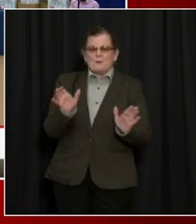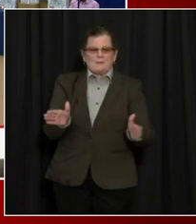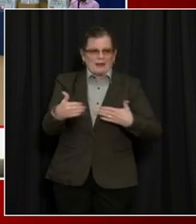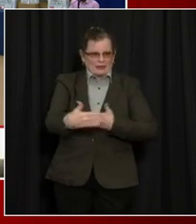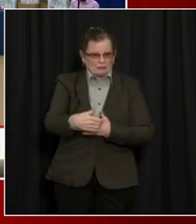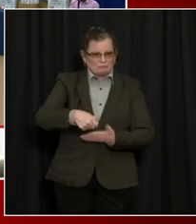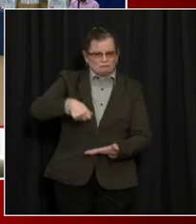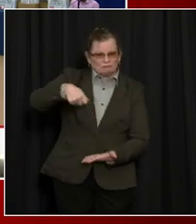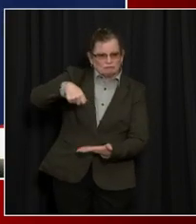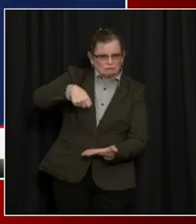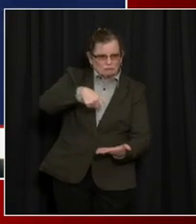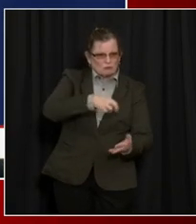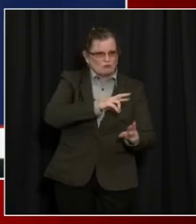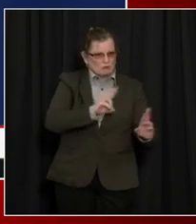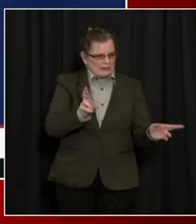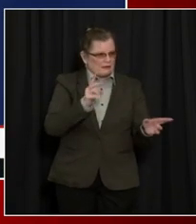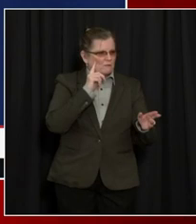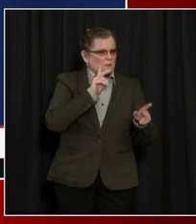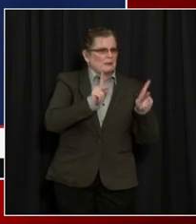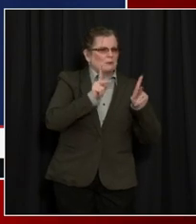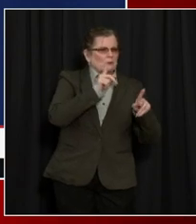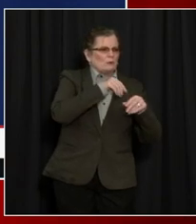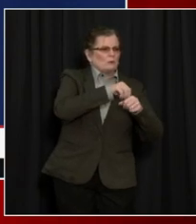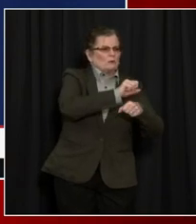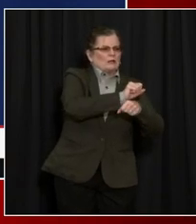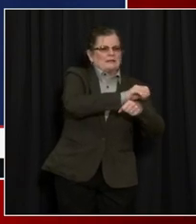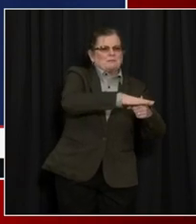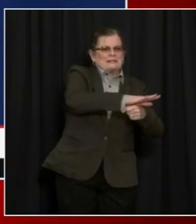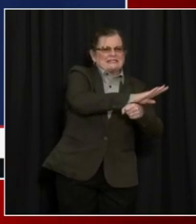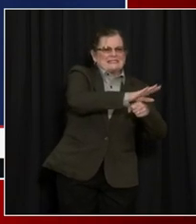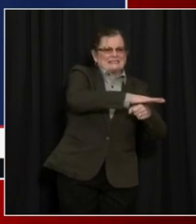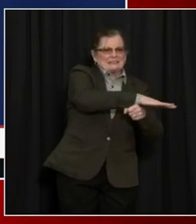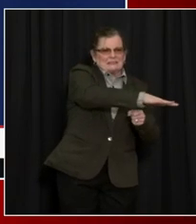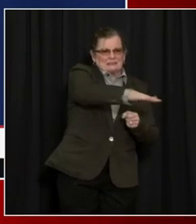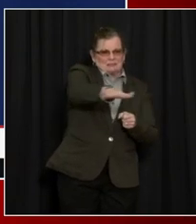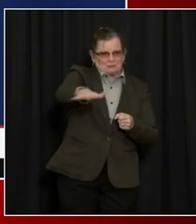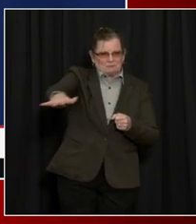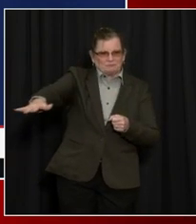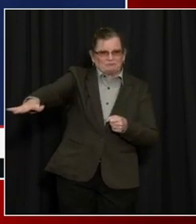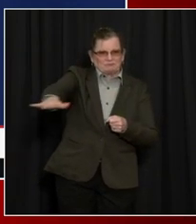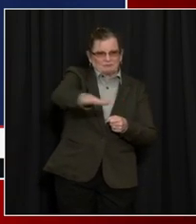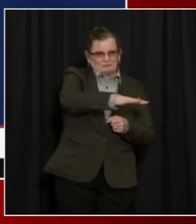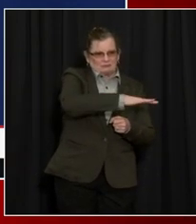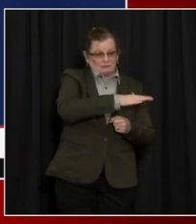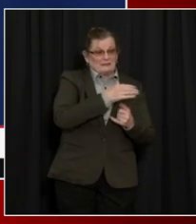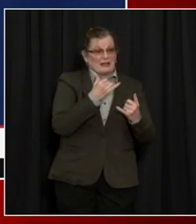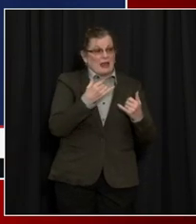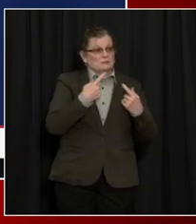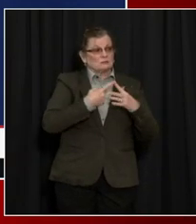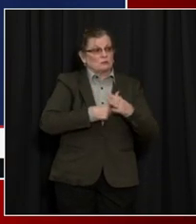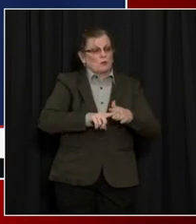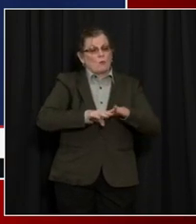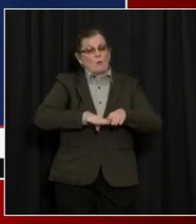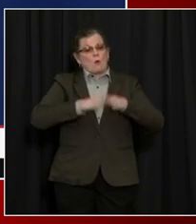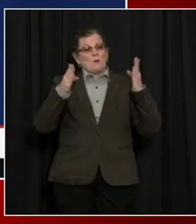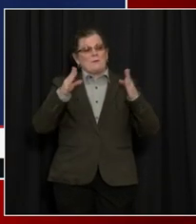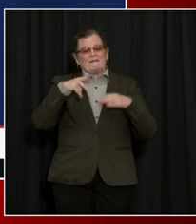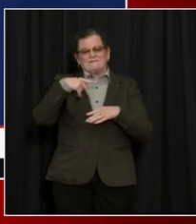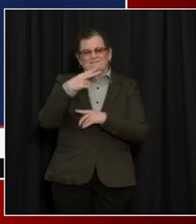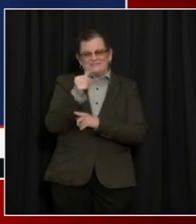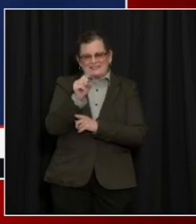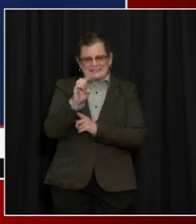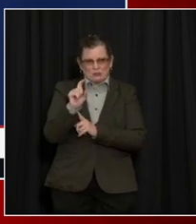to businesses that will be reopening in phase 1. So we welcome the opportunity to partner with you in this